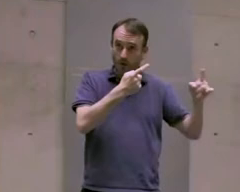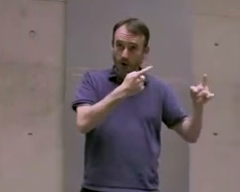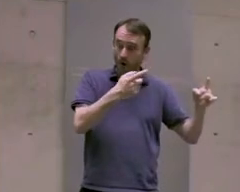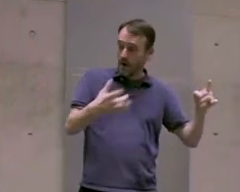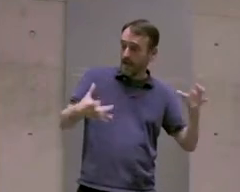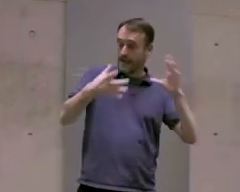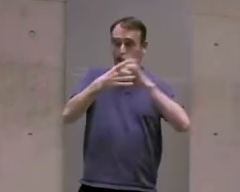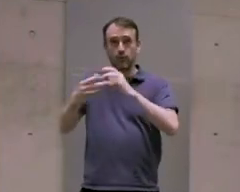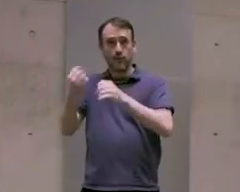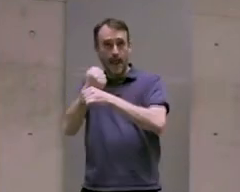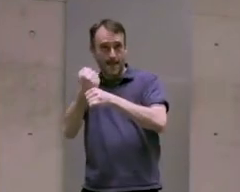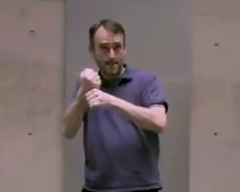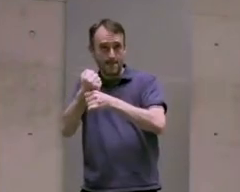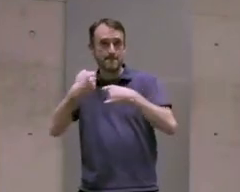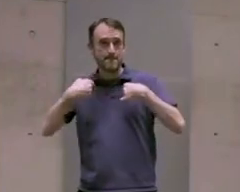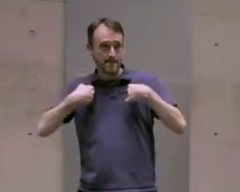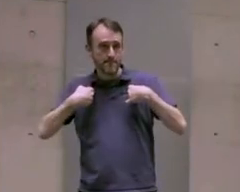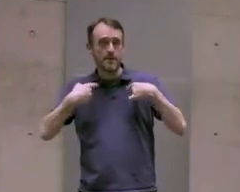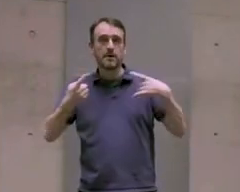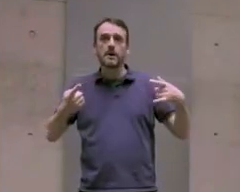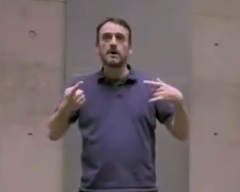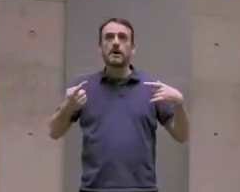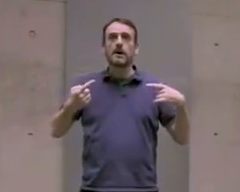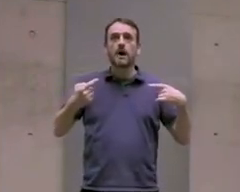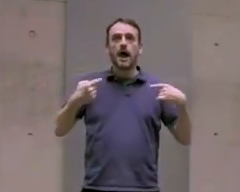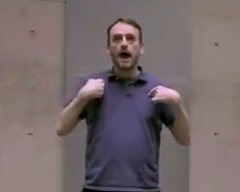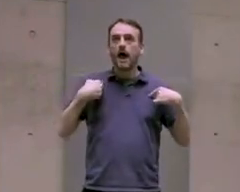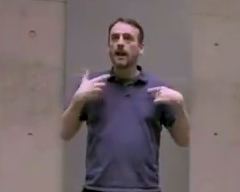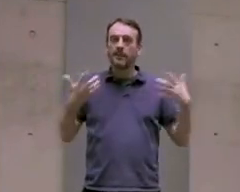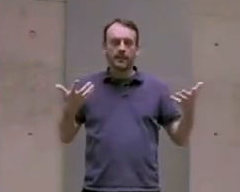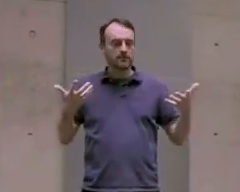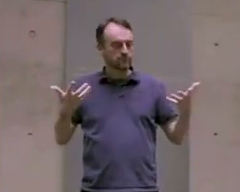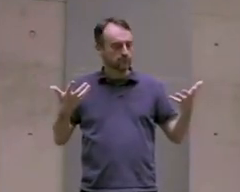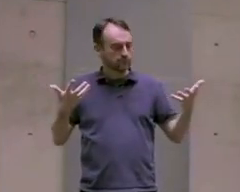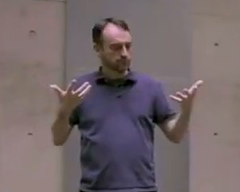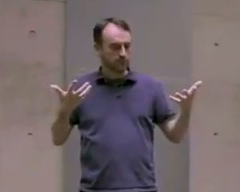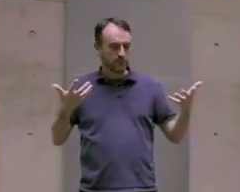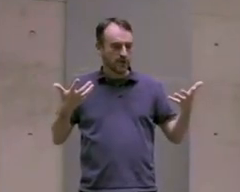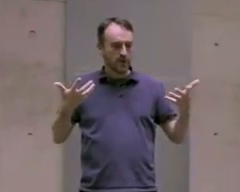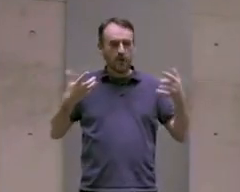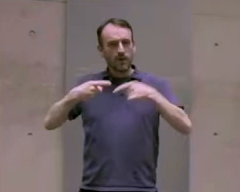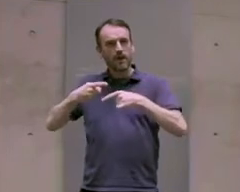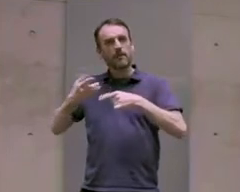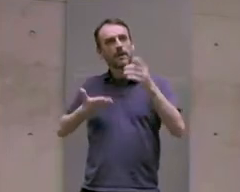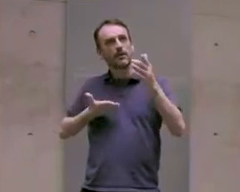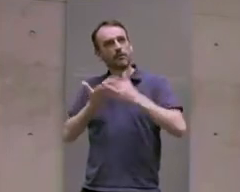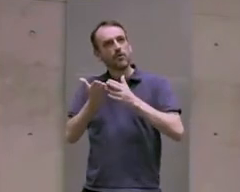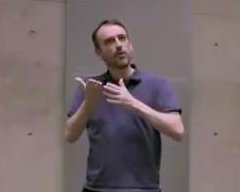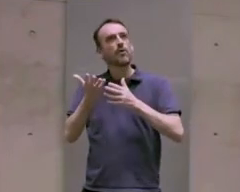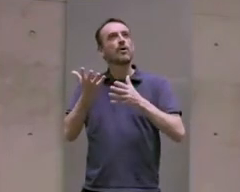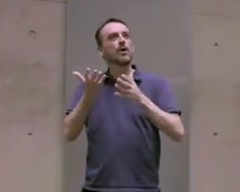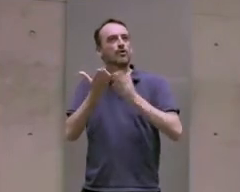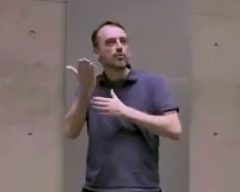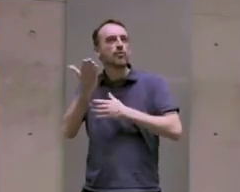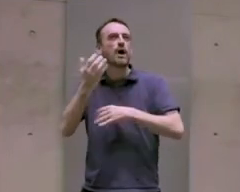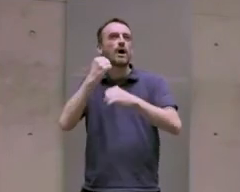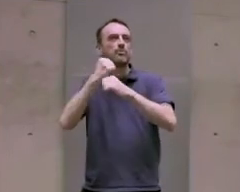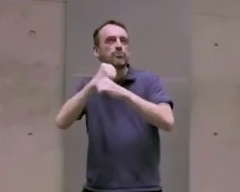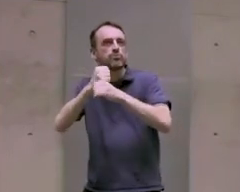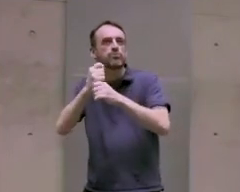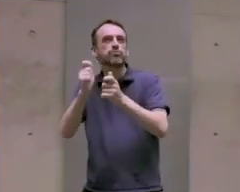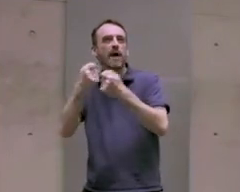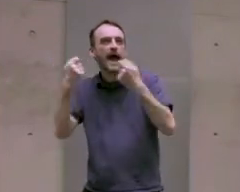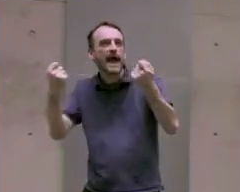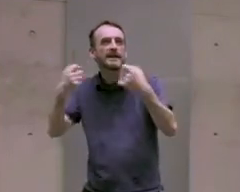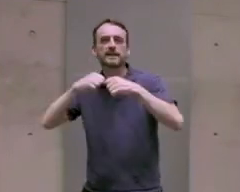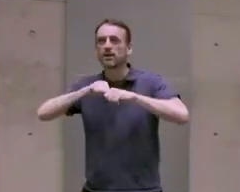honestly, I think my name kind of naturally came up in that conversation, probably because we'd been doing the press rounds with John Wick around that time and kind of we